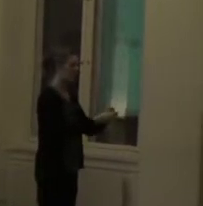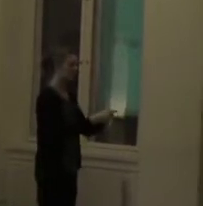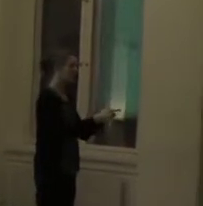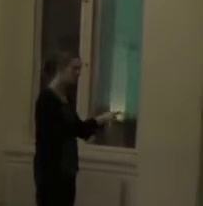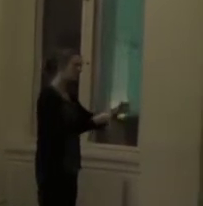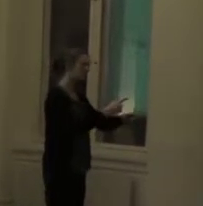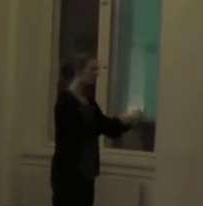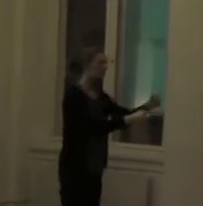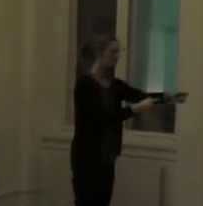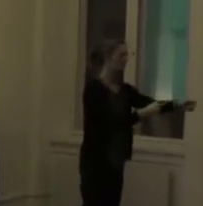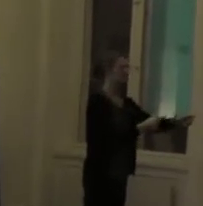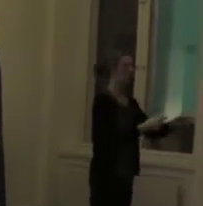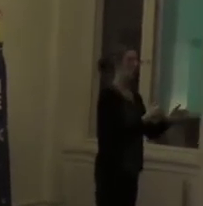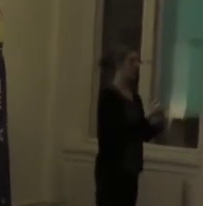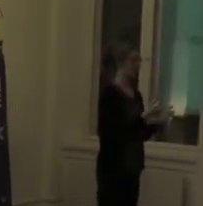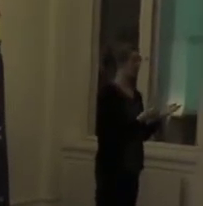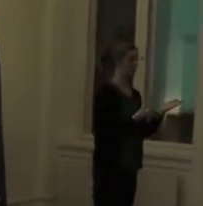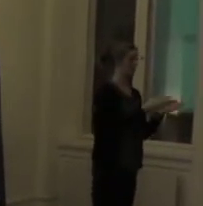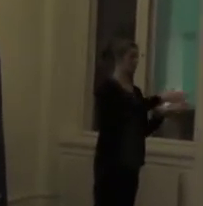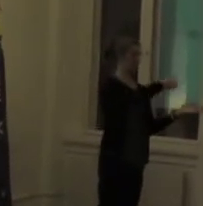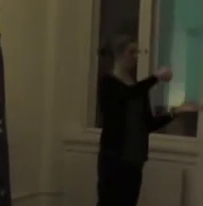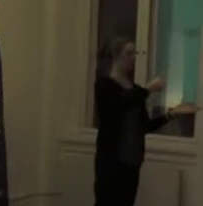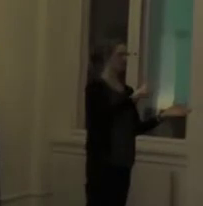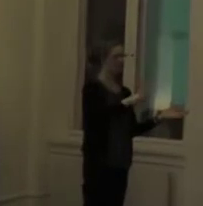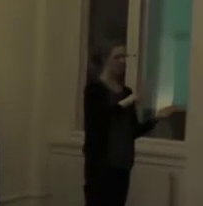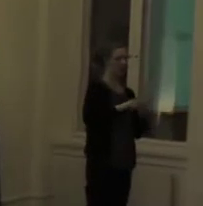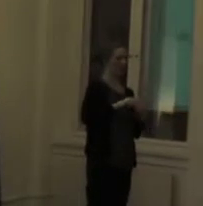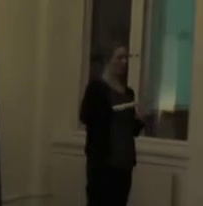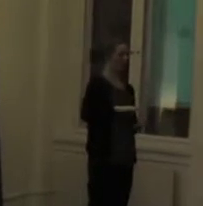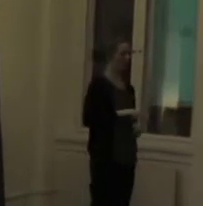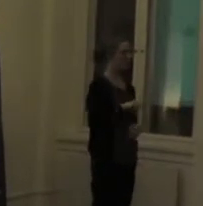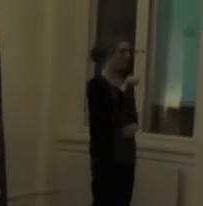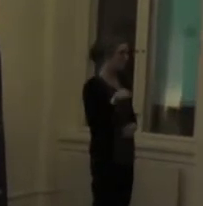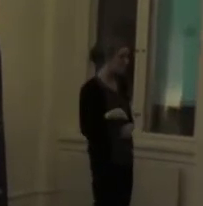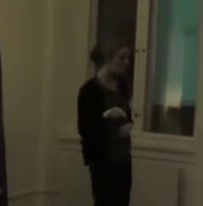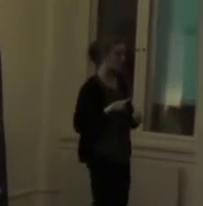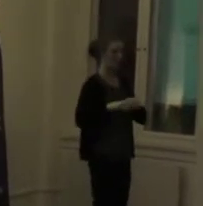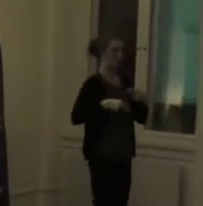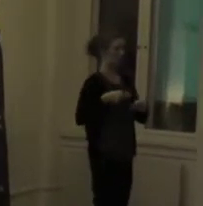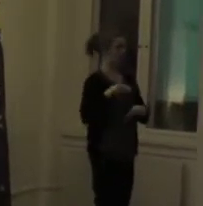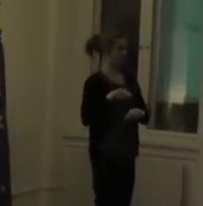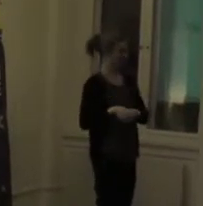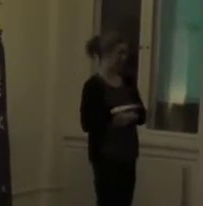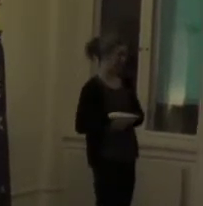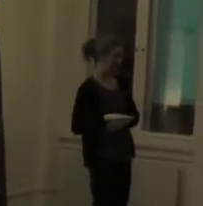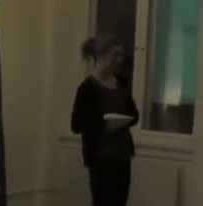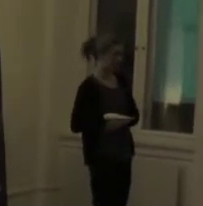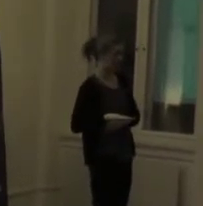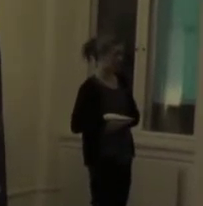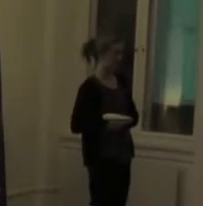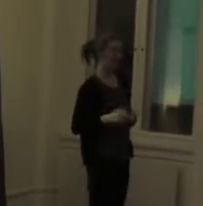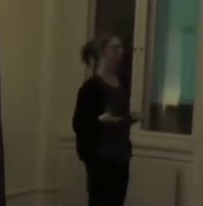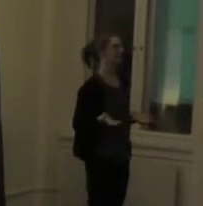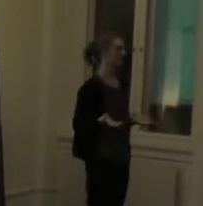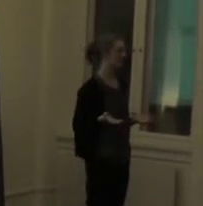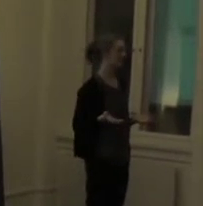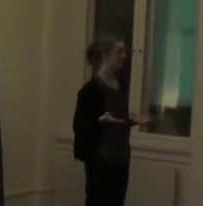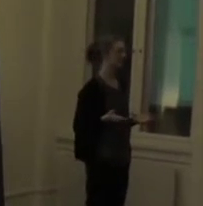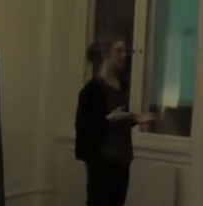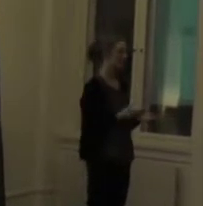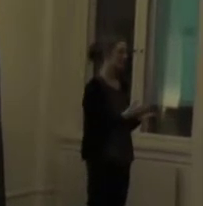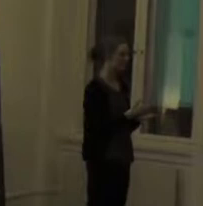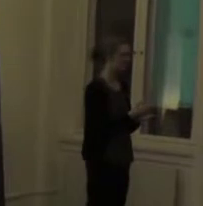to another country? And then starting the process again in that country after you arrive. Going through